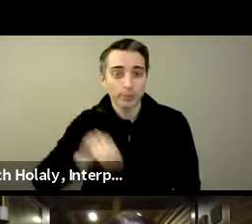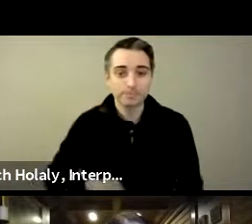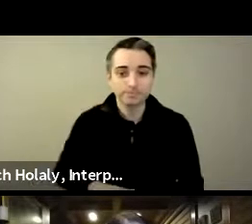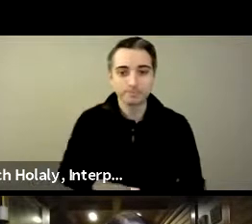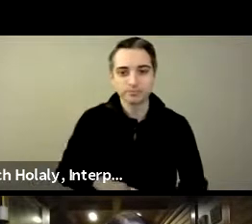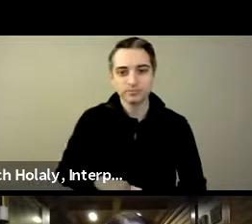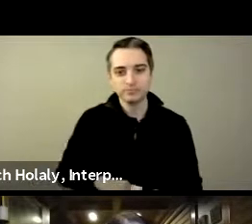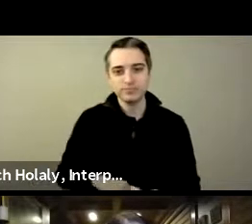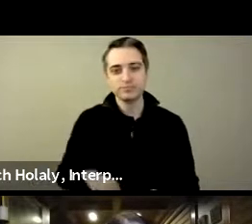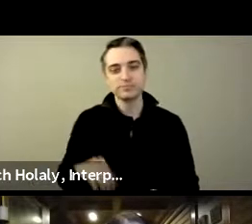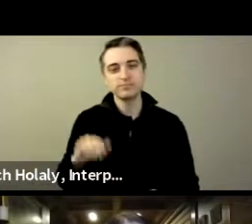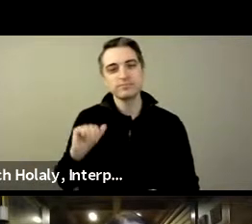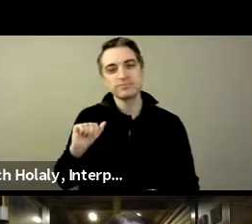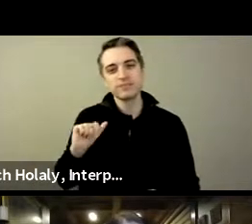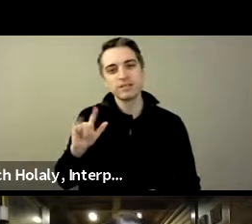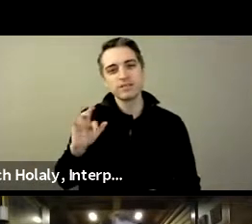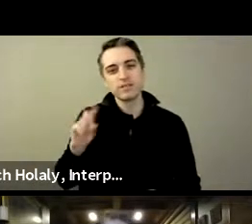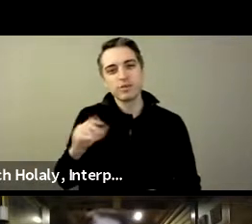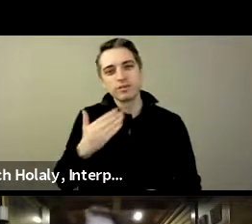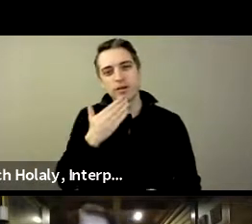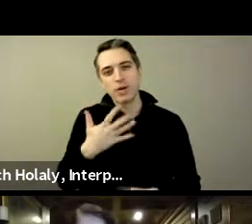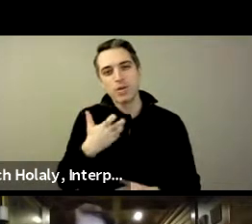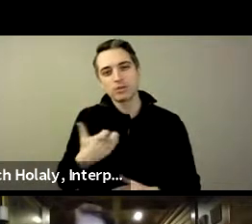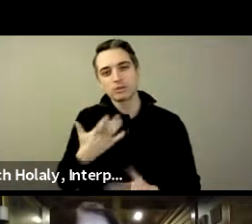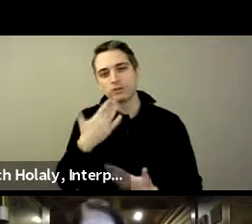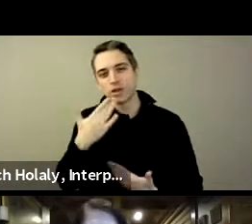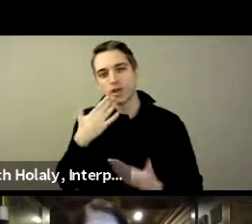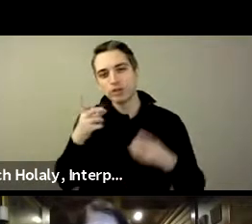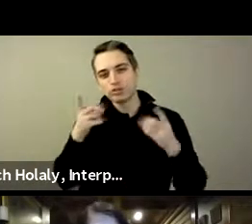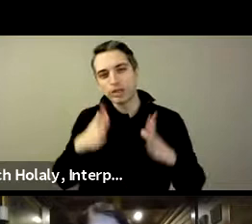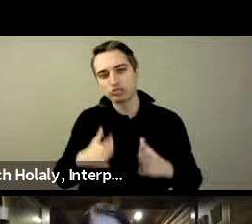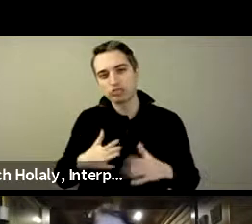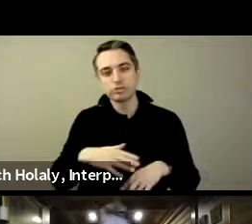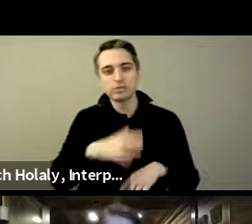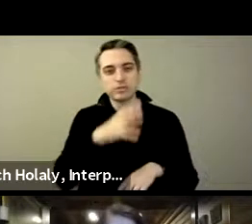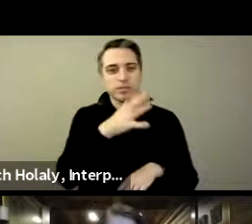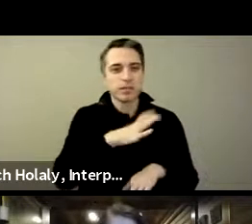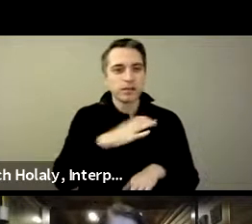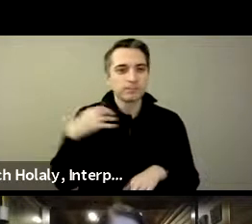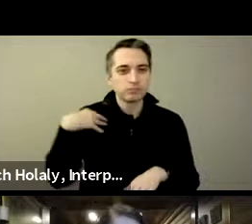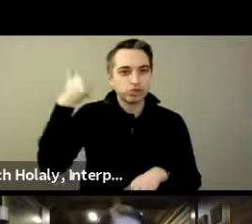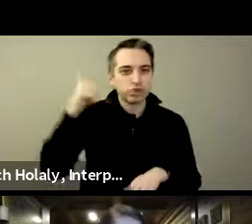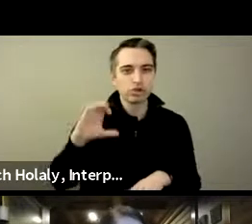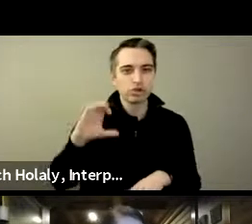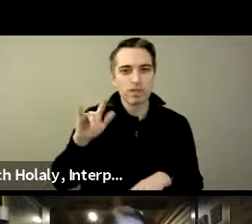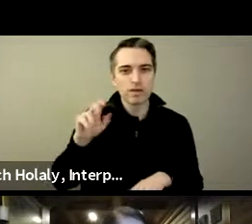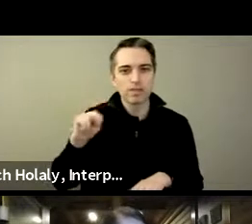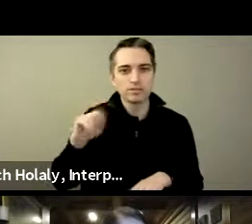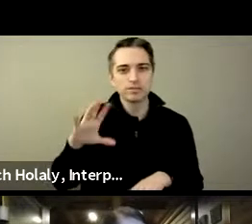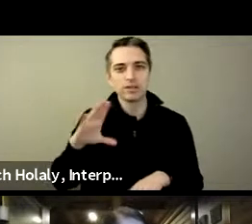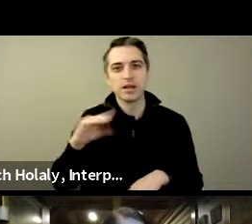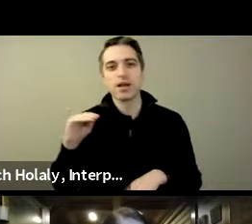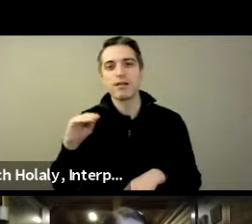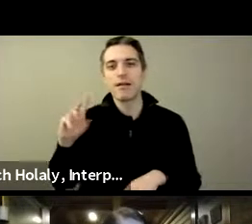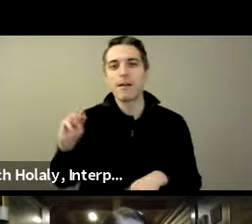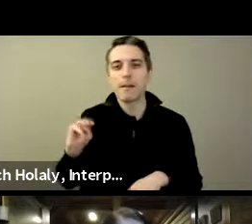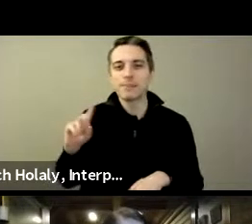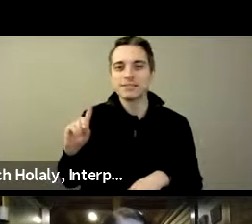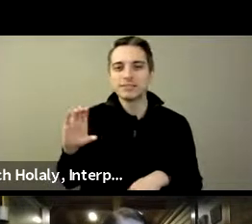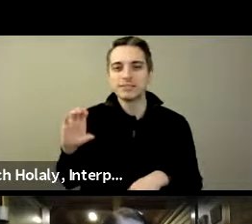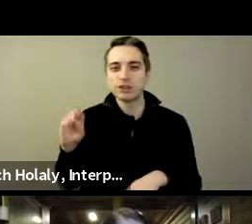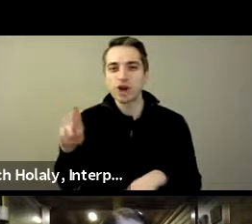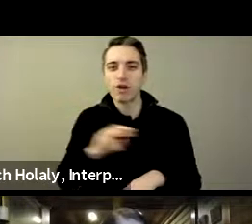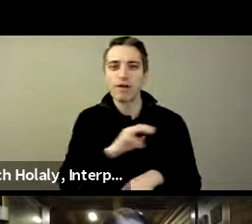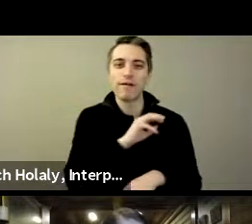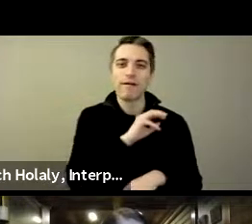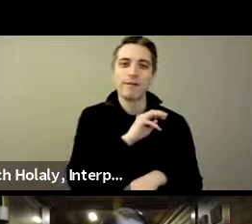Thank you. I would like to thank the director, Madam Chair Clayton, and the entire MDCR, MCRC team for the work that